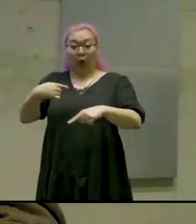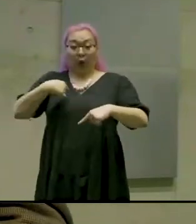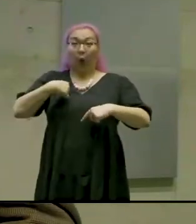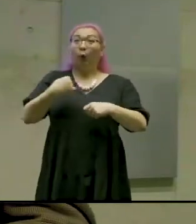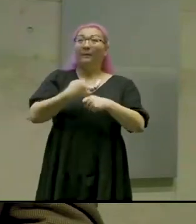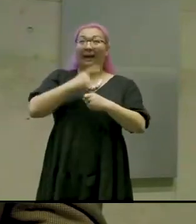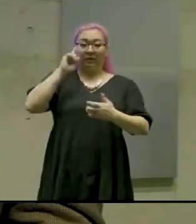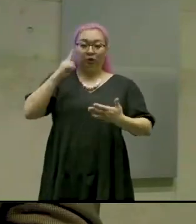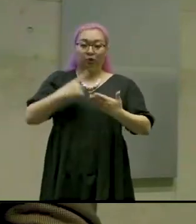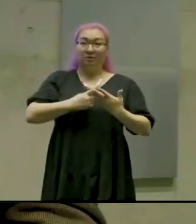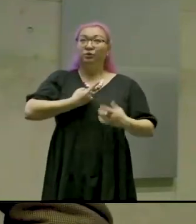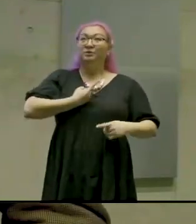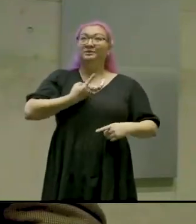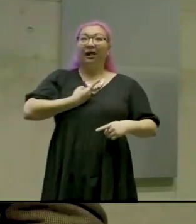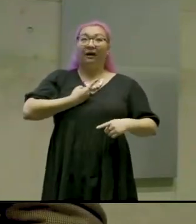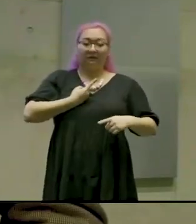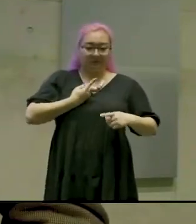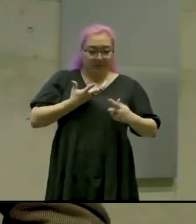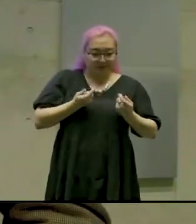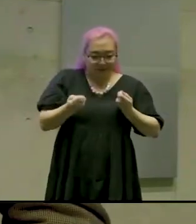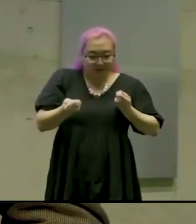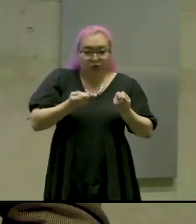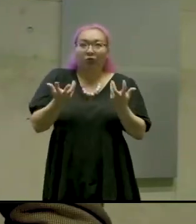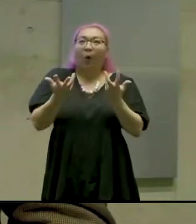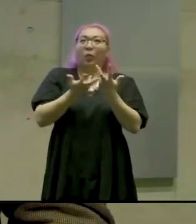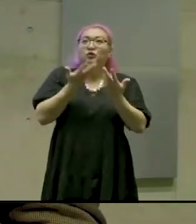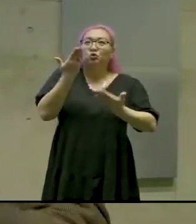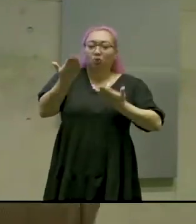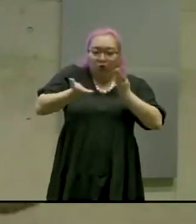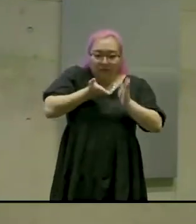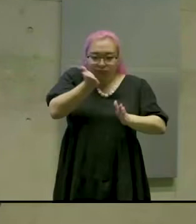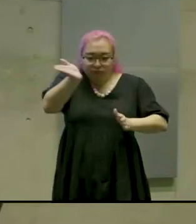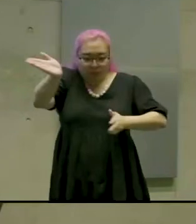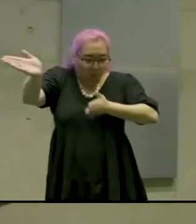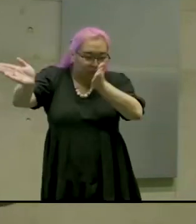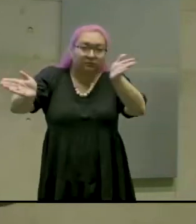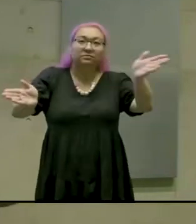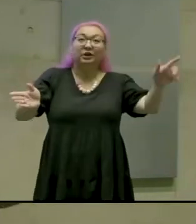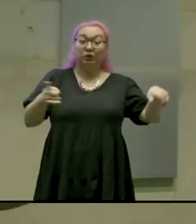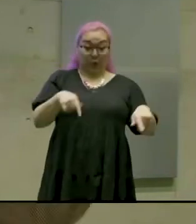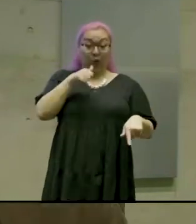the story will lead you. And that in itself, and using the buttons,